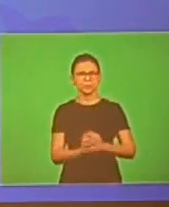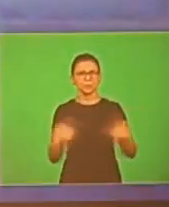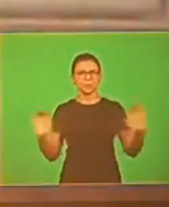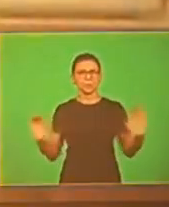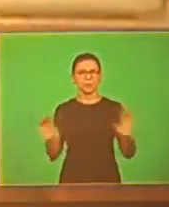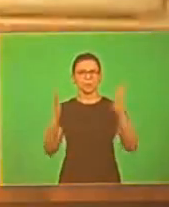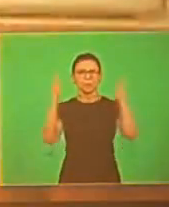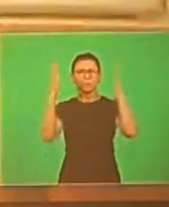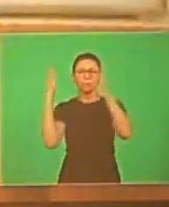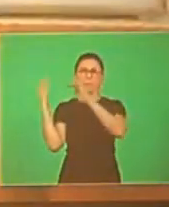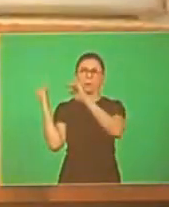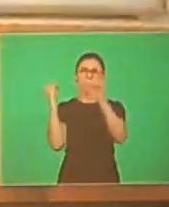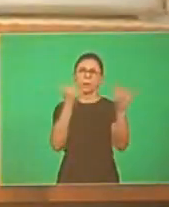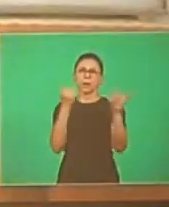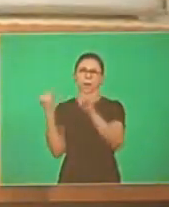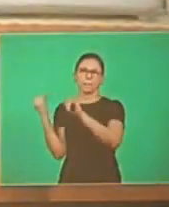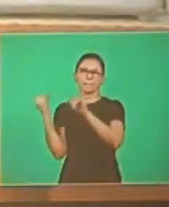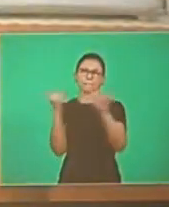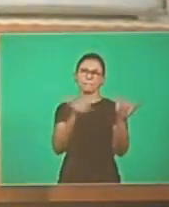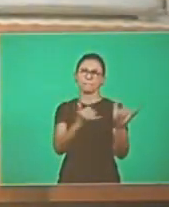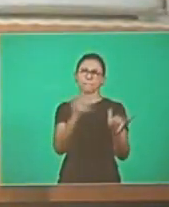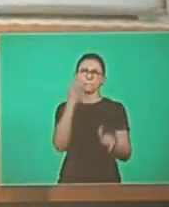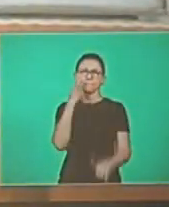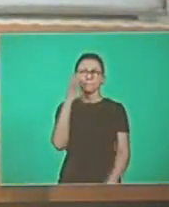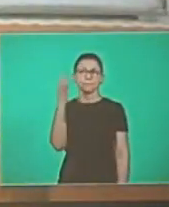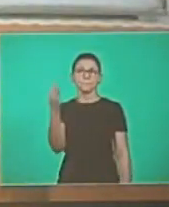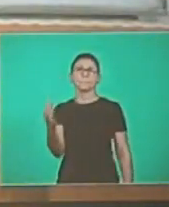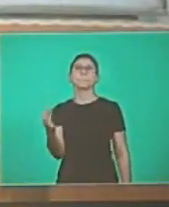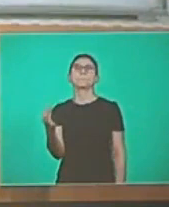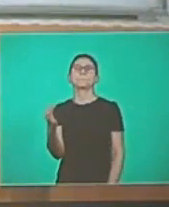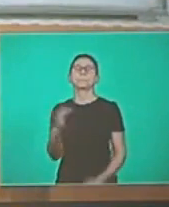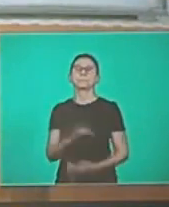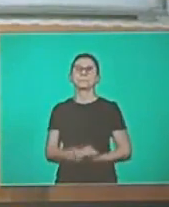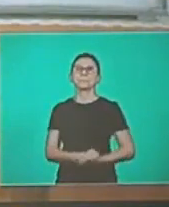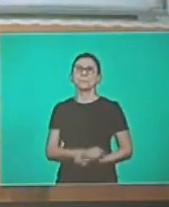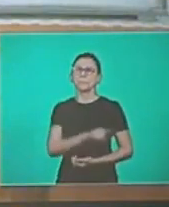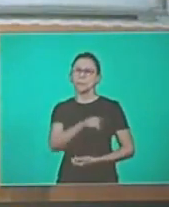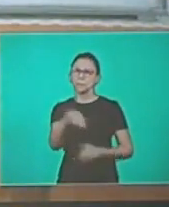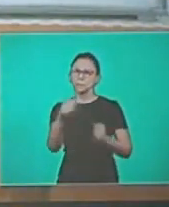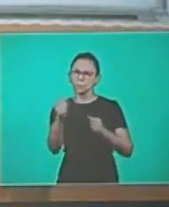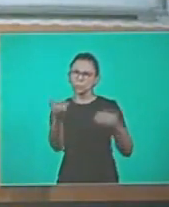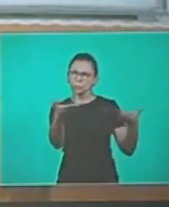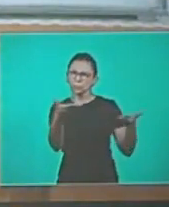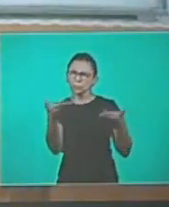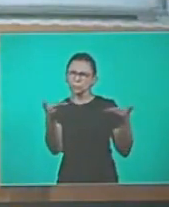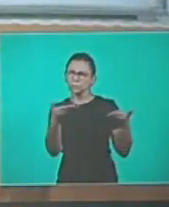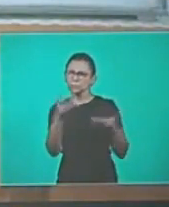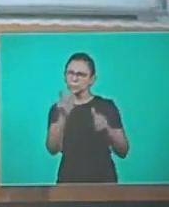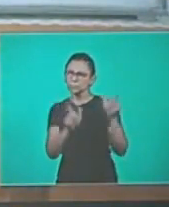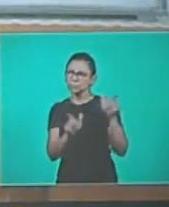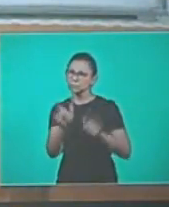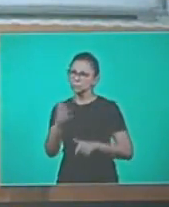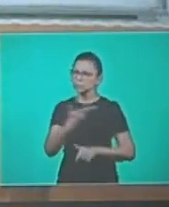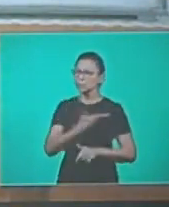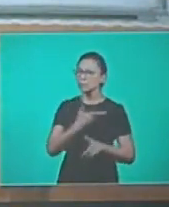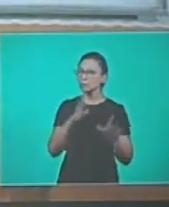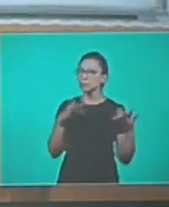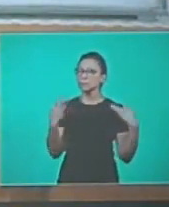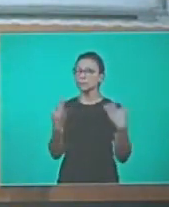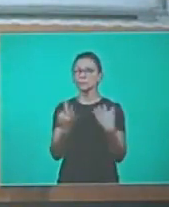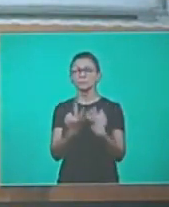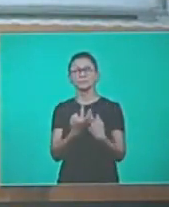volunteering to help remodel the place. It was a great feast. We have great